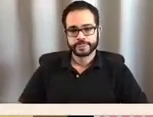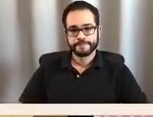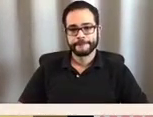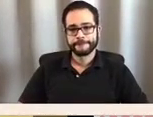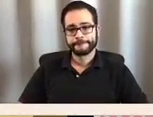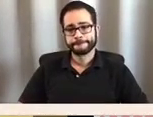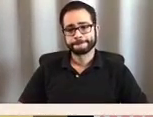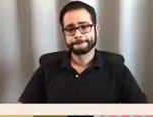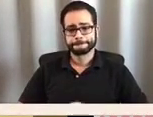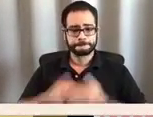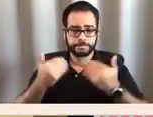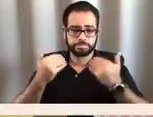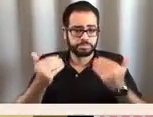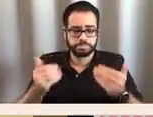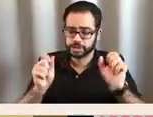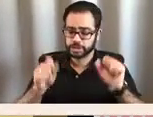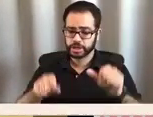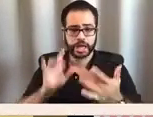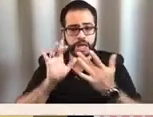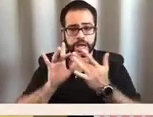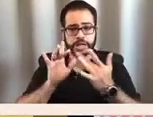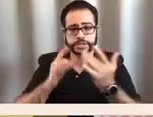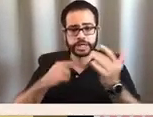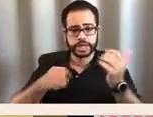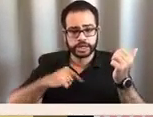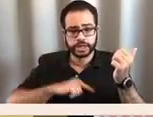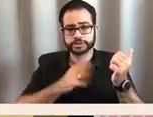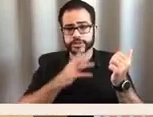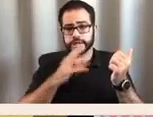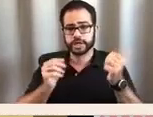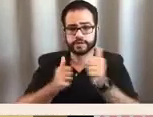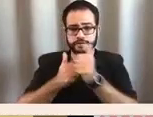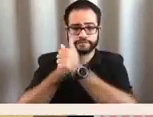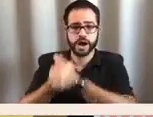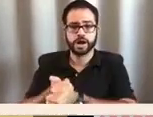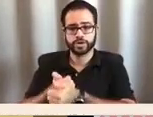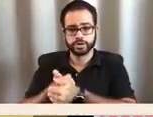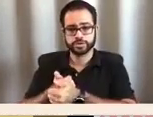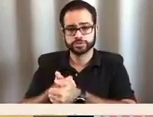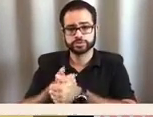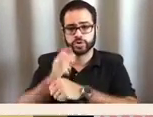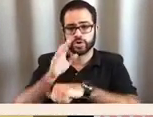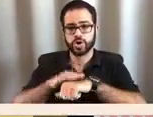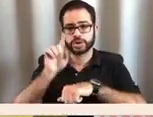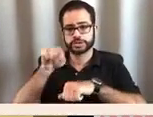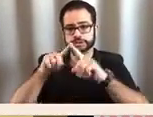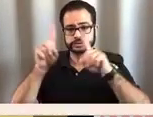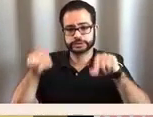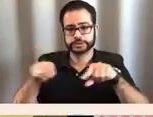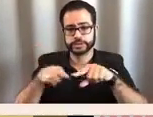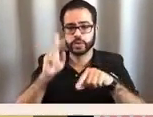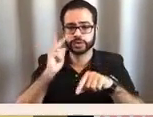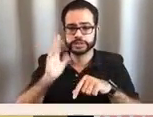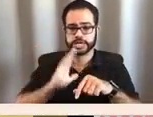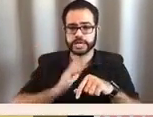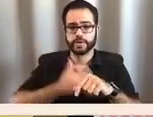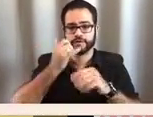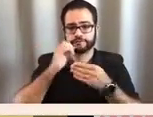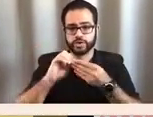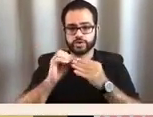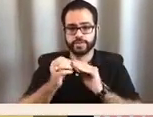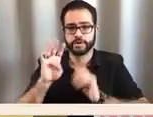So feel free to contact us and to follow us. So on this slide, you'll see our telephone number, which is